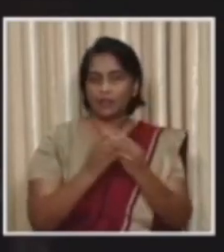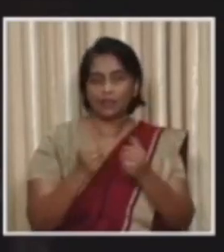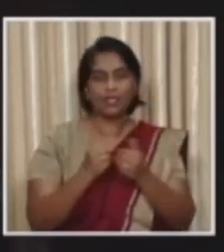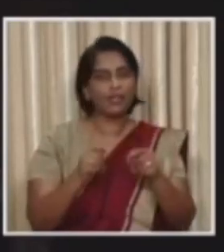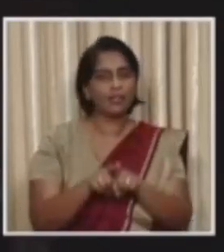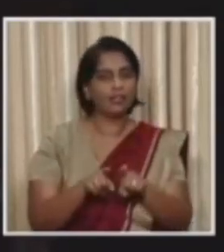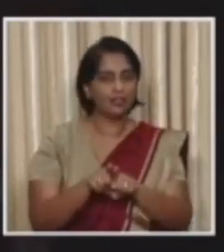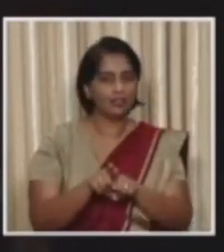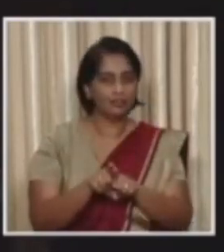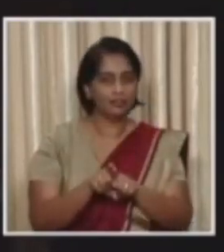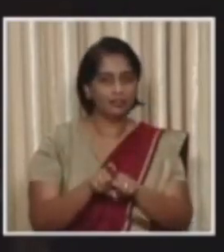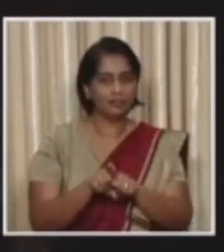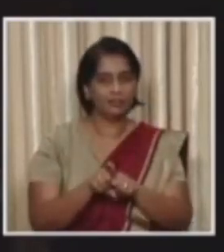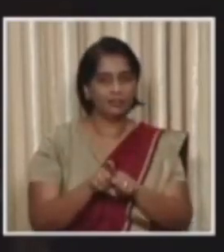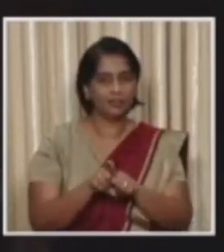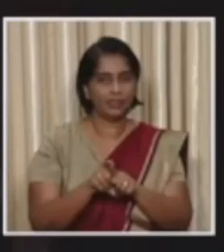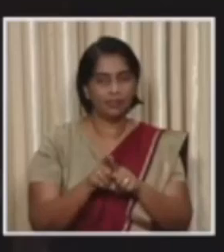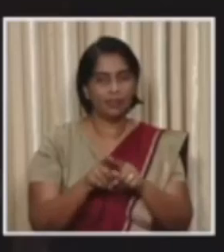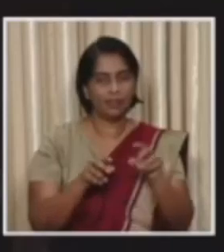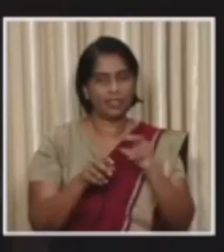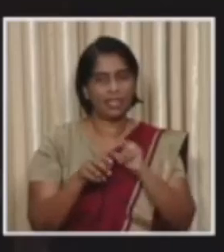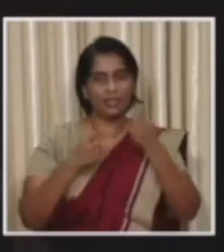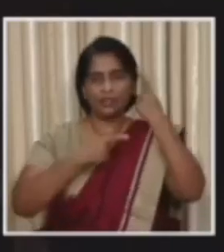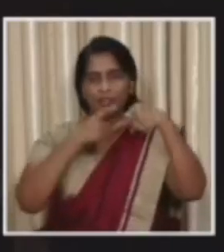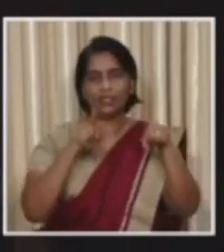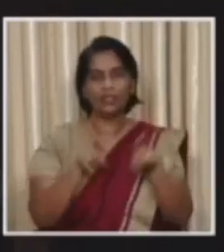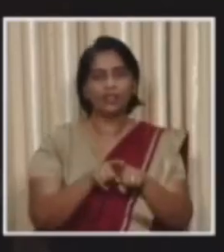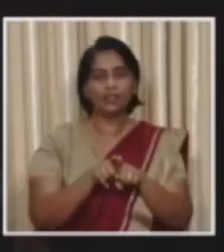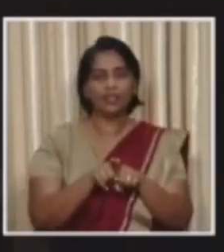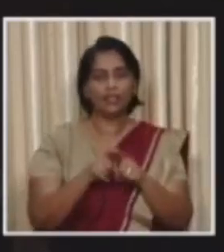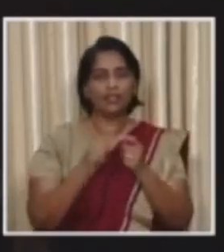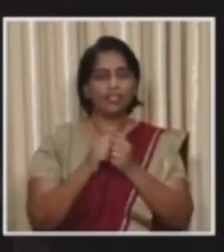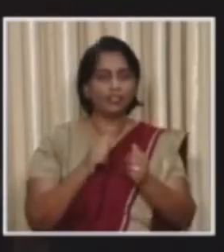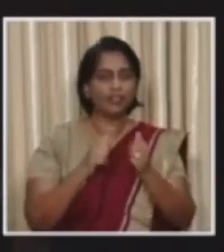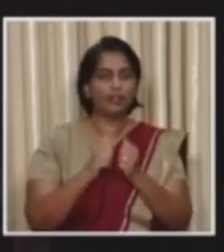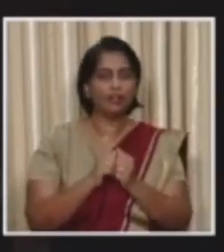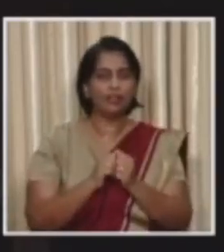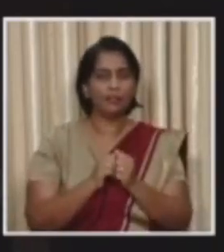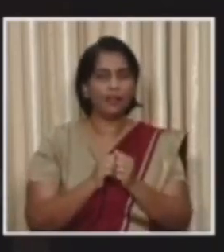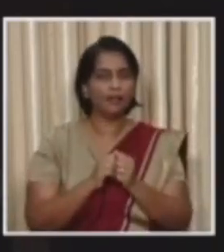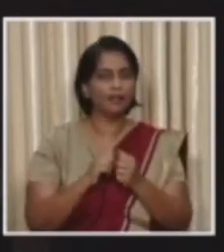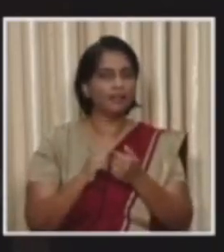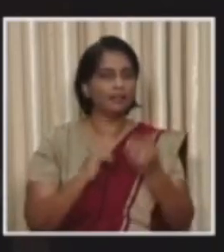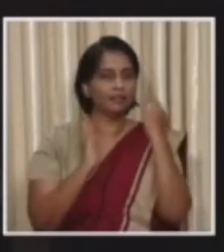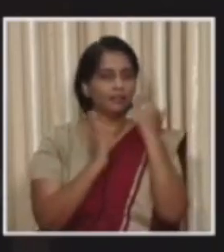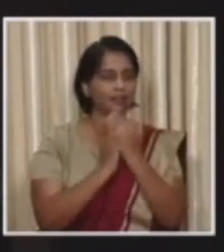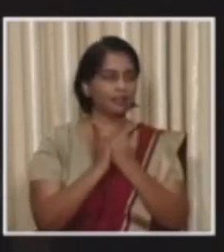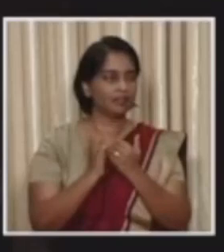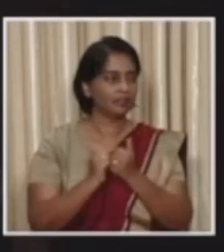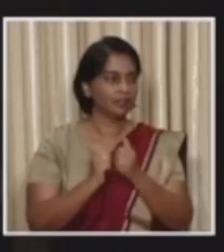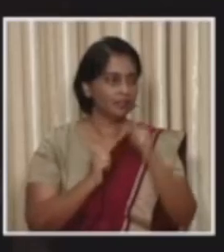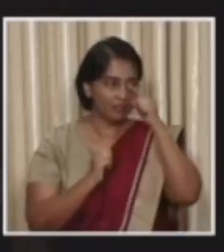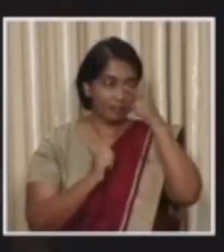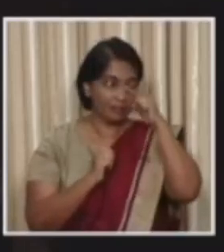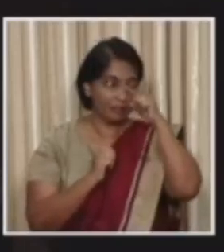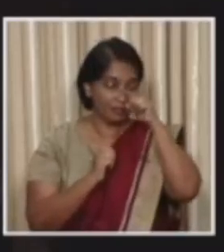understanding of the market economy. We have a neoliberal understanding of the market economy. Whatever the angle that you take, this